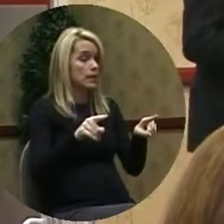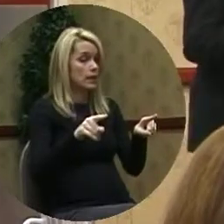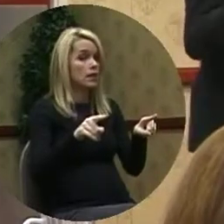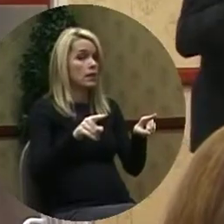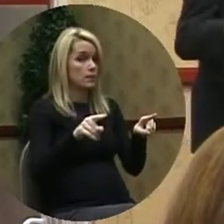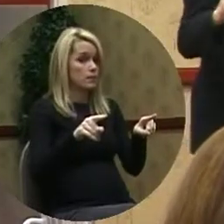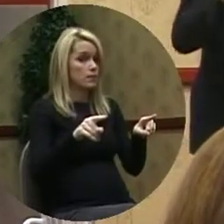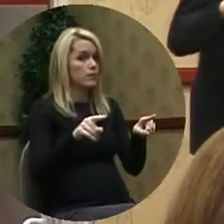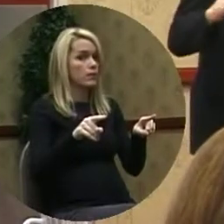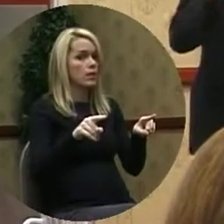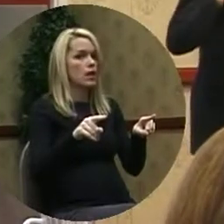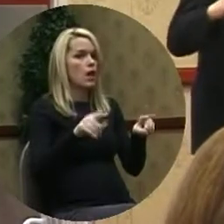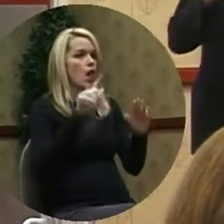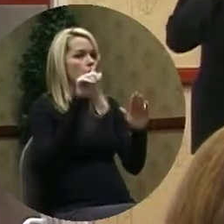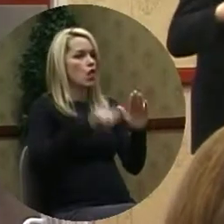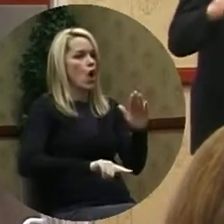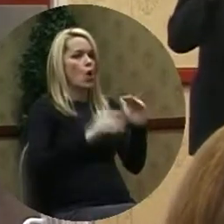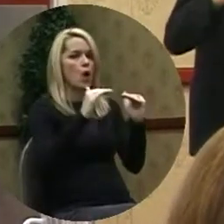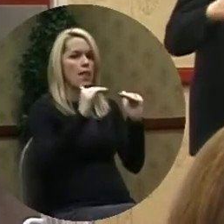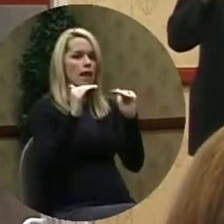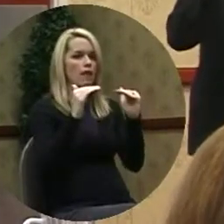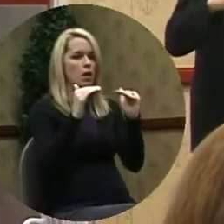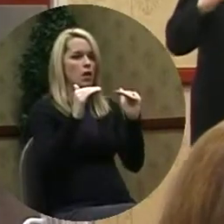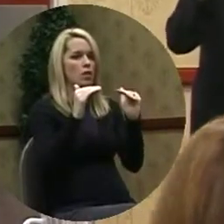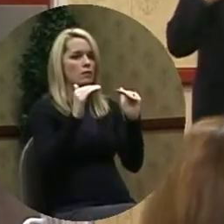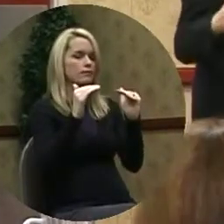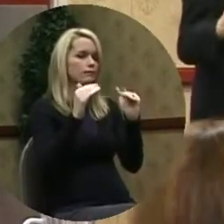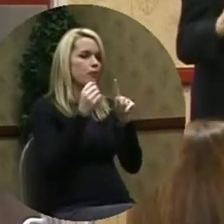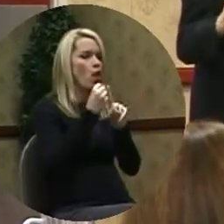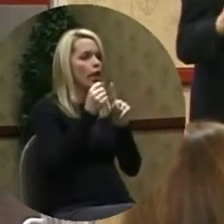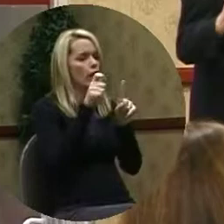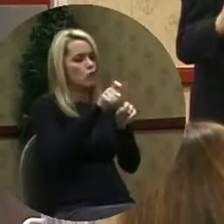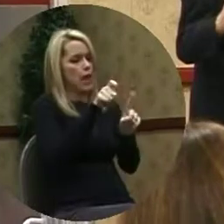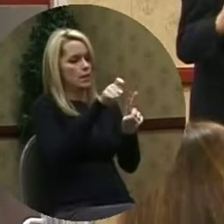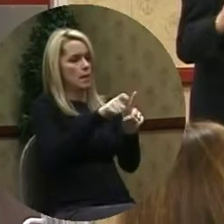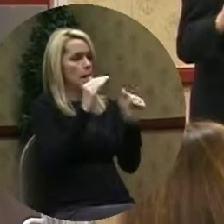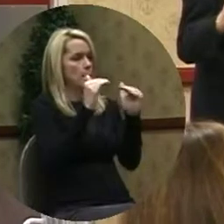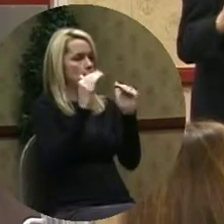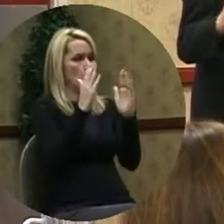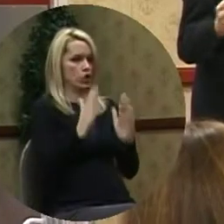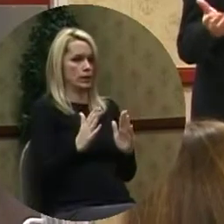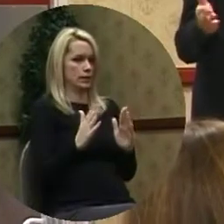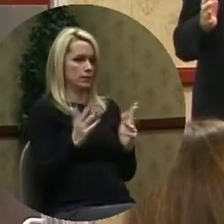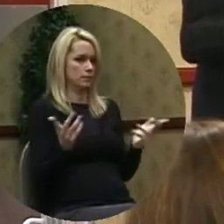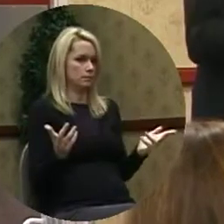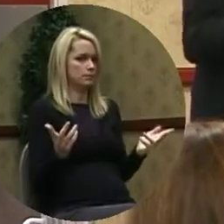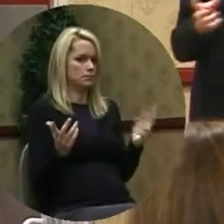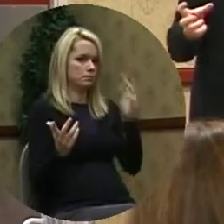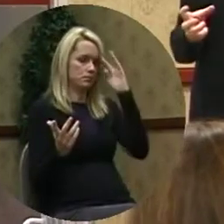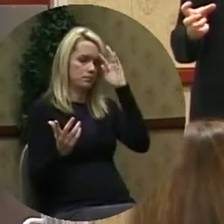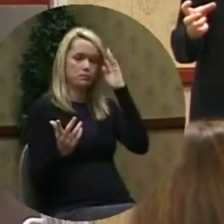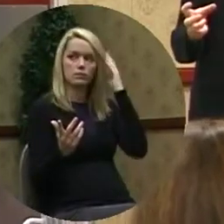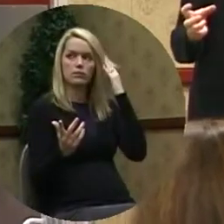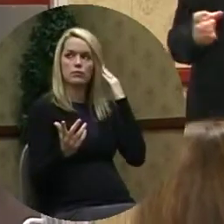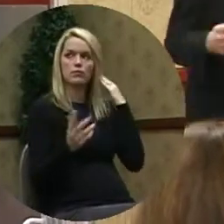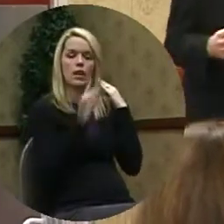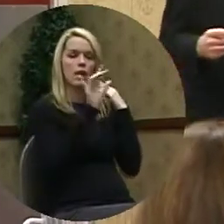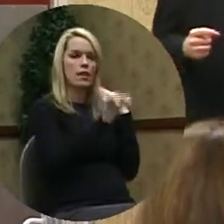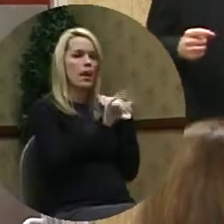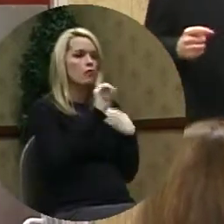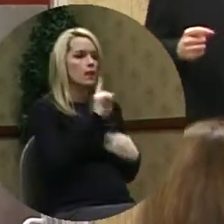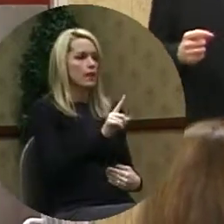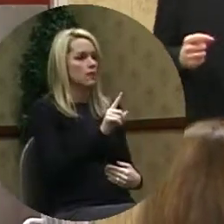events, there was low-level bullying or harassment by peers, in which that really tells me